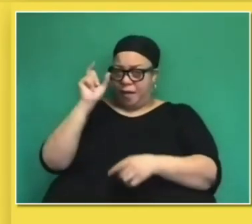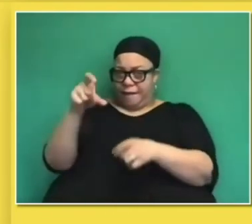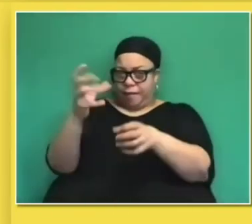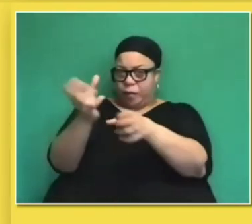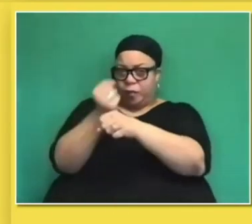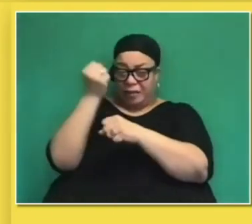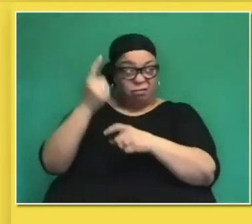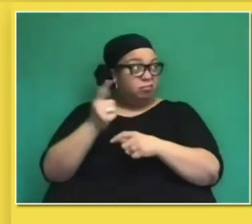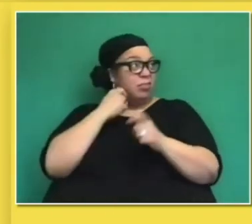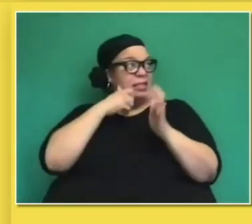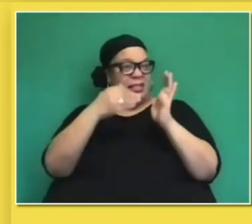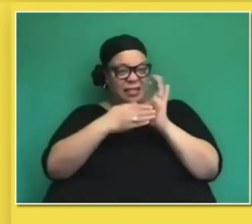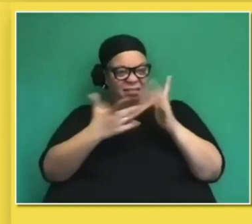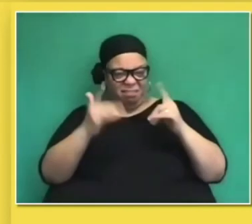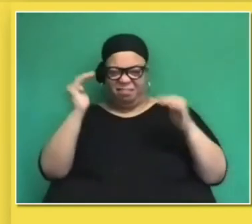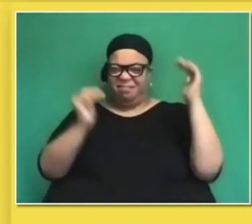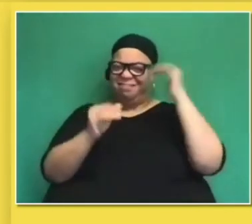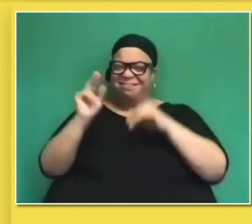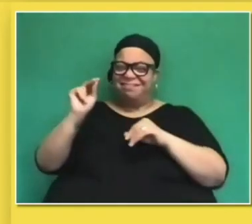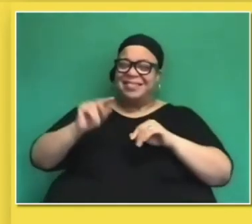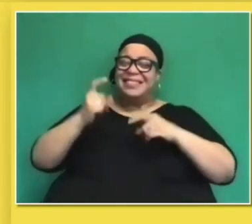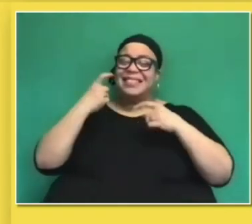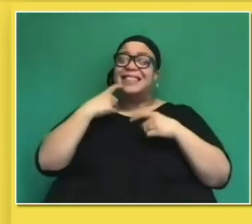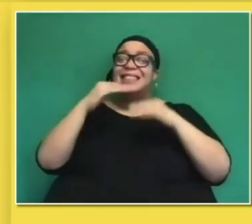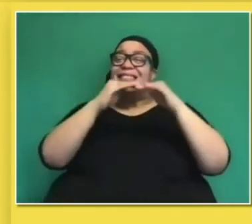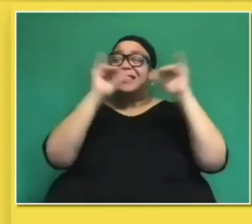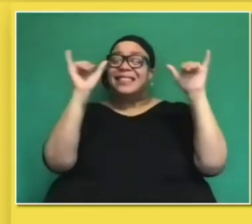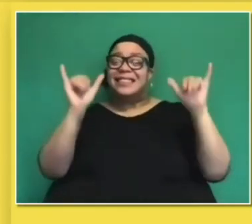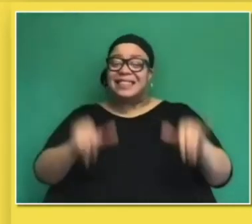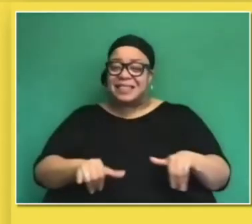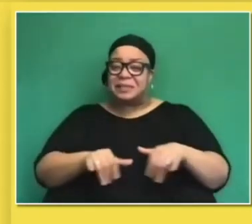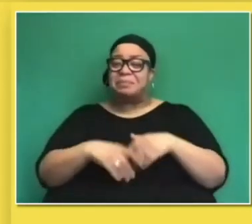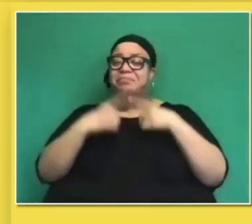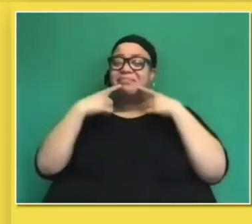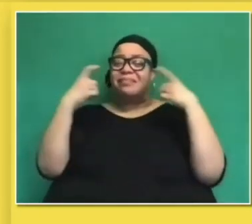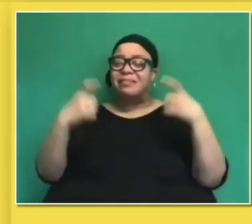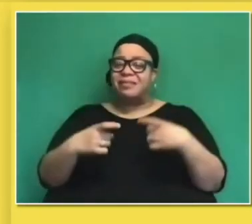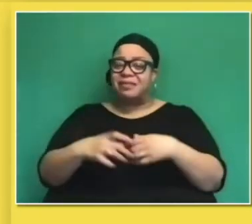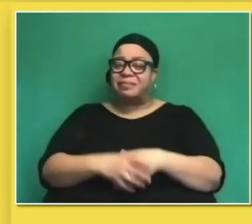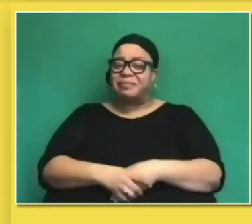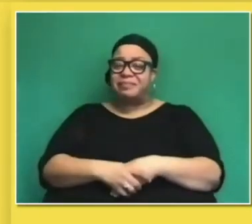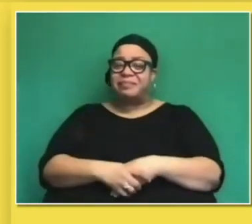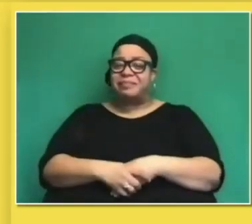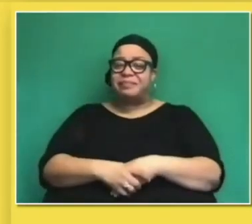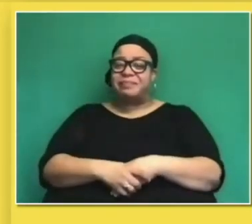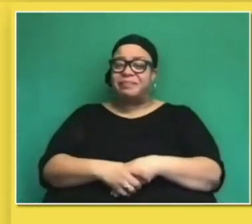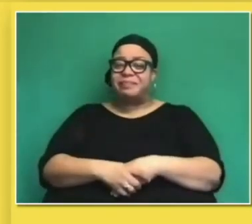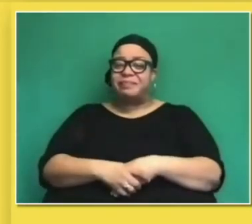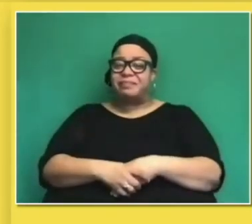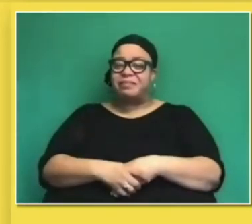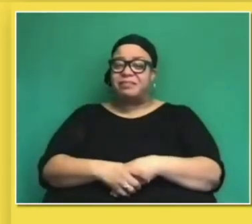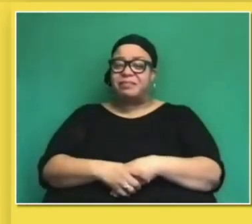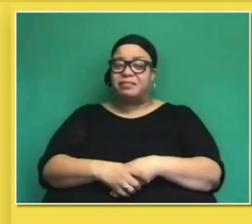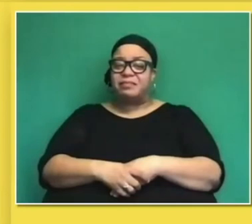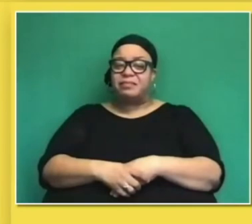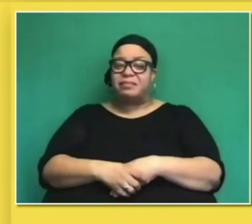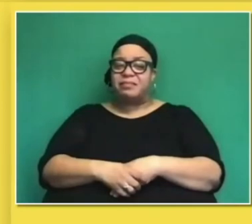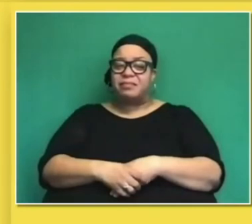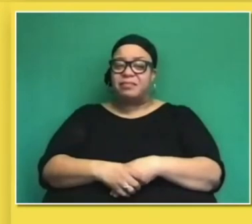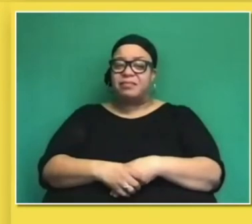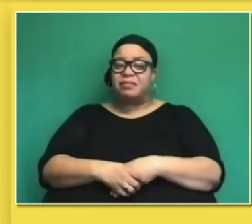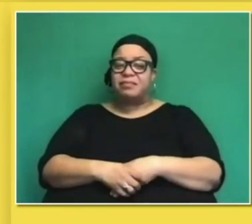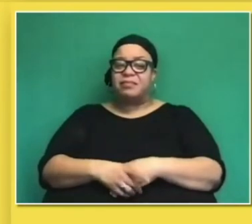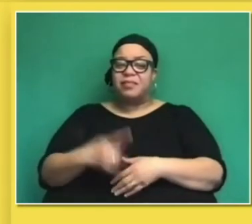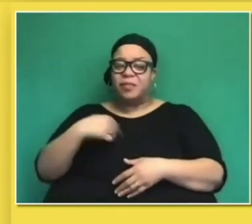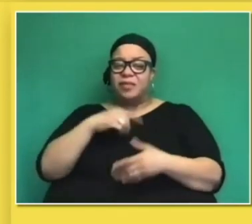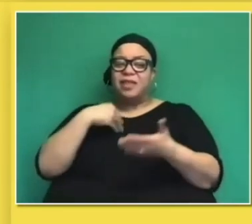a movement to confront racism and poverty, ecological devastation in this war economy, once and for